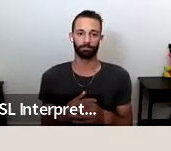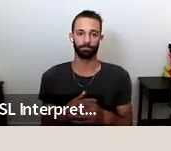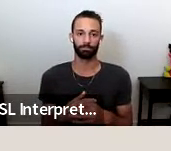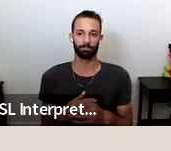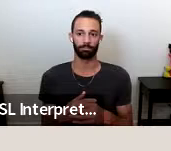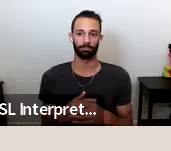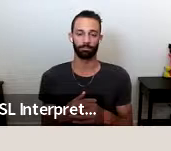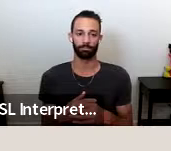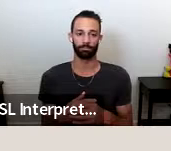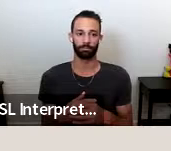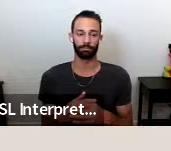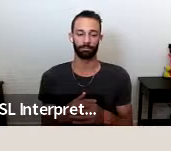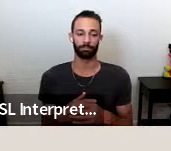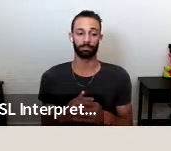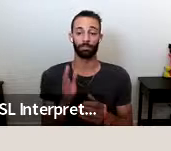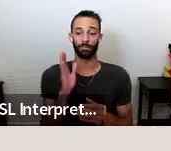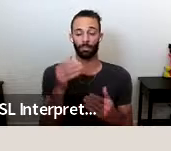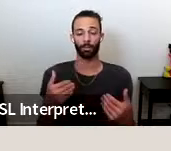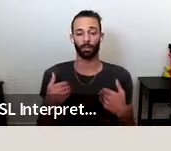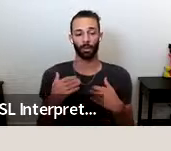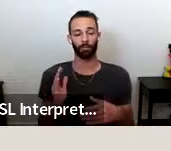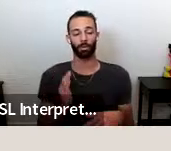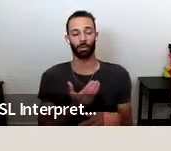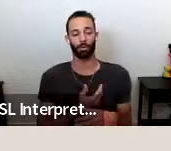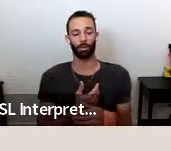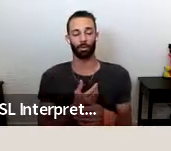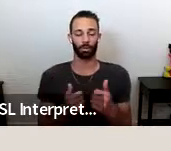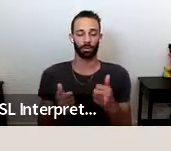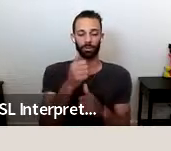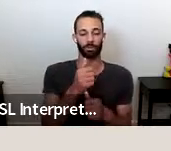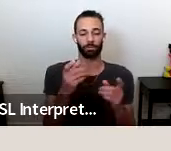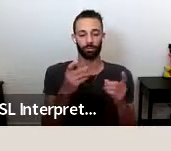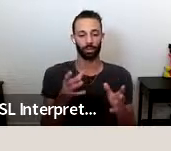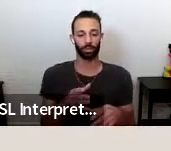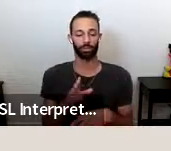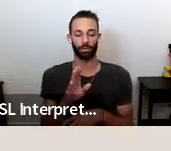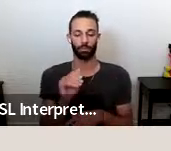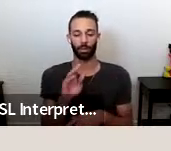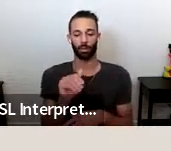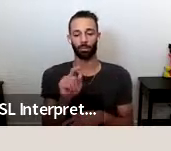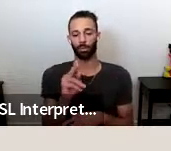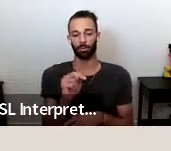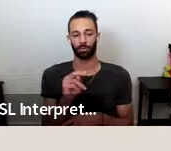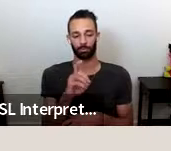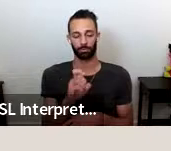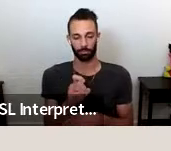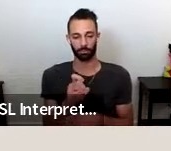I will have our Executive Director, Babatunde, read the Land and Labor Acknowledgement.